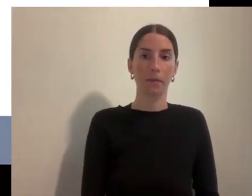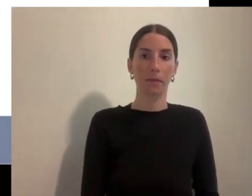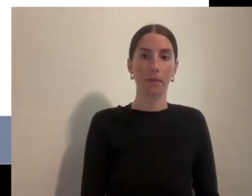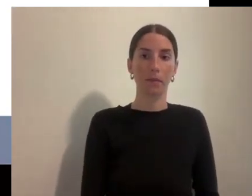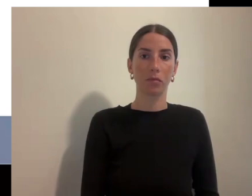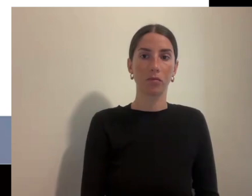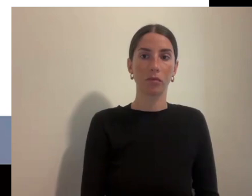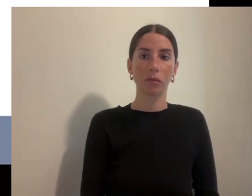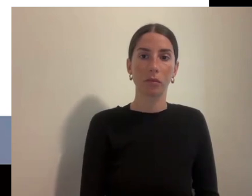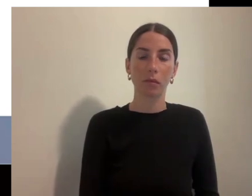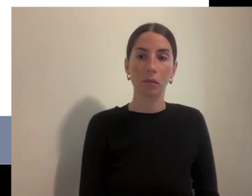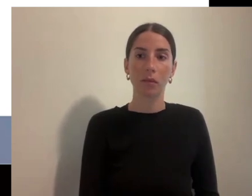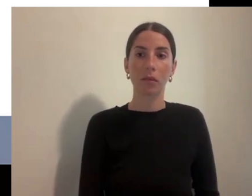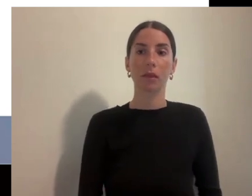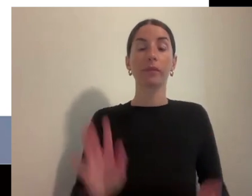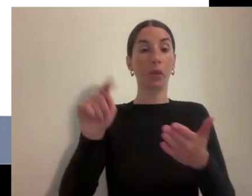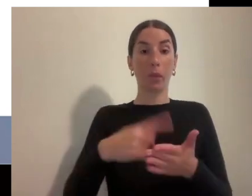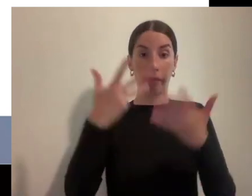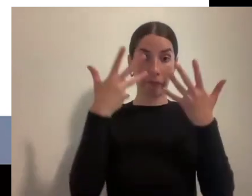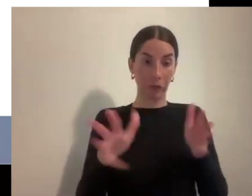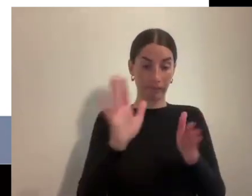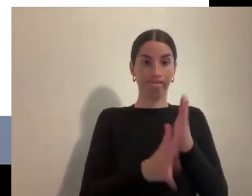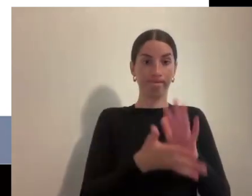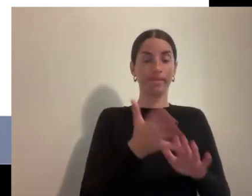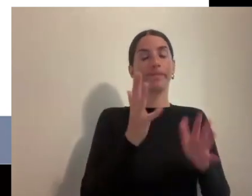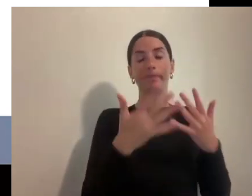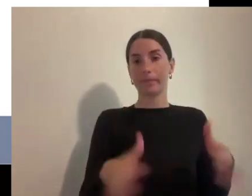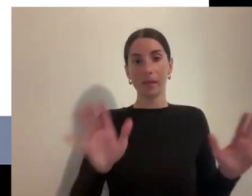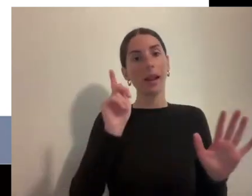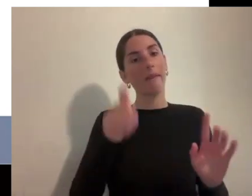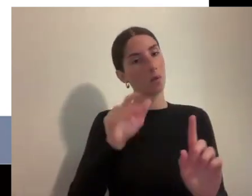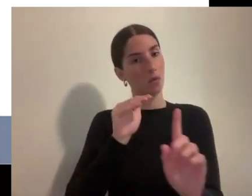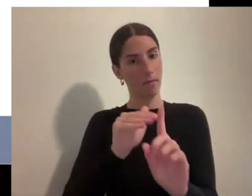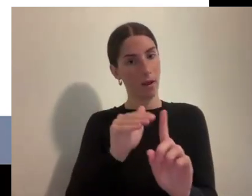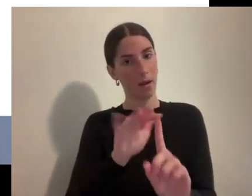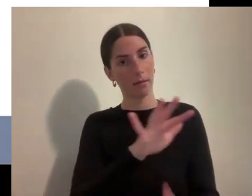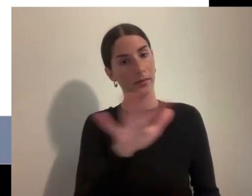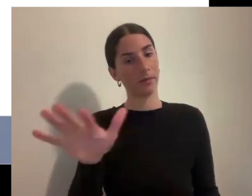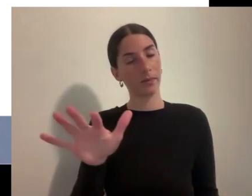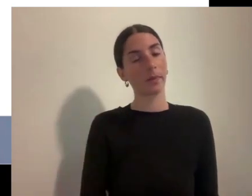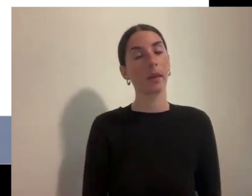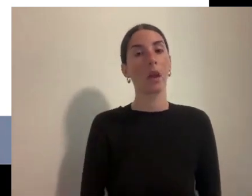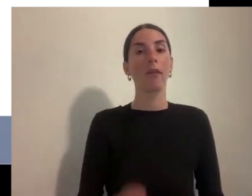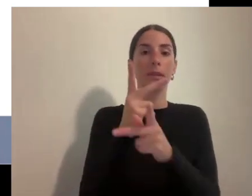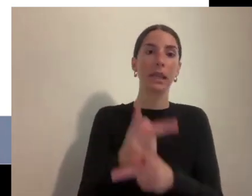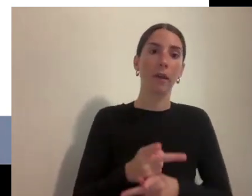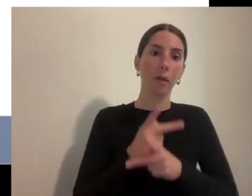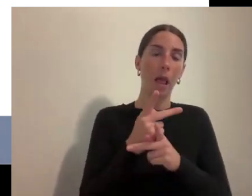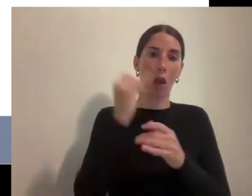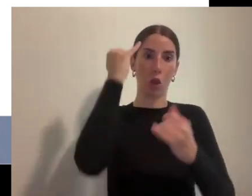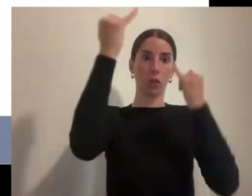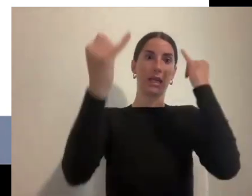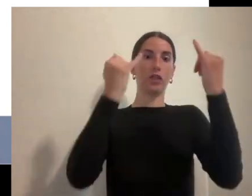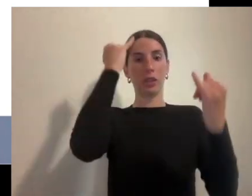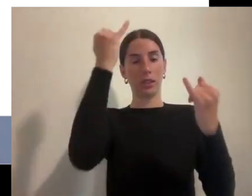Now, after saying all that, I have to remind everyone that we have to be careful about something called